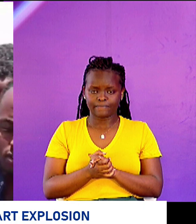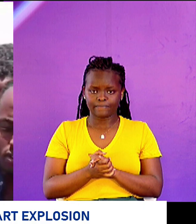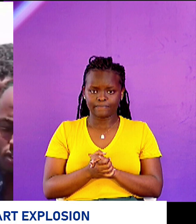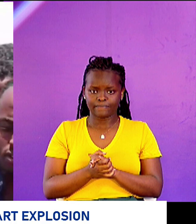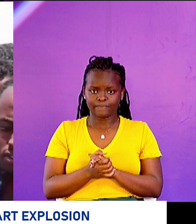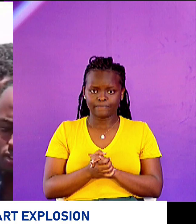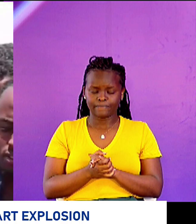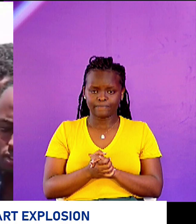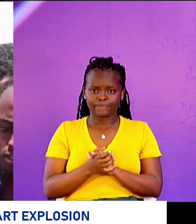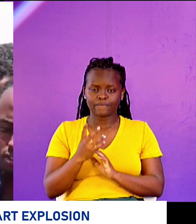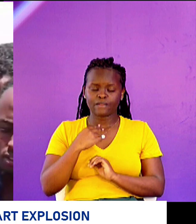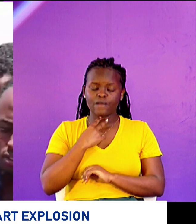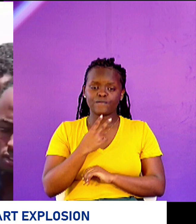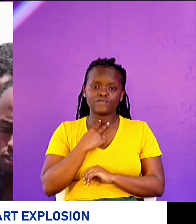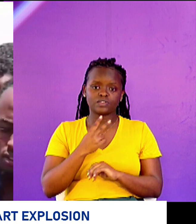MB,